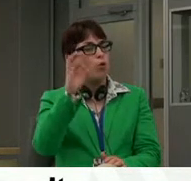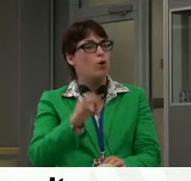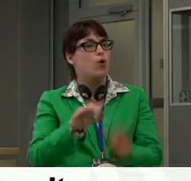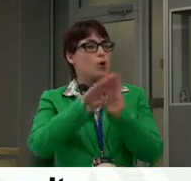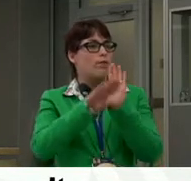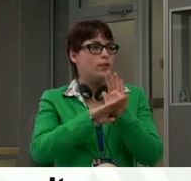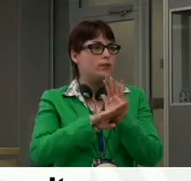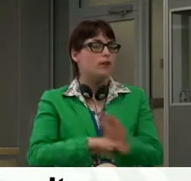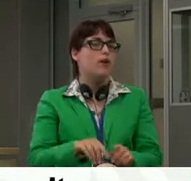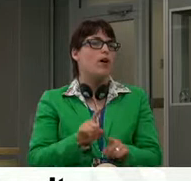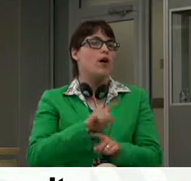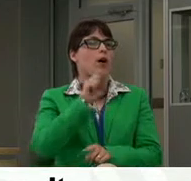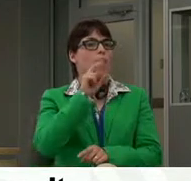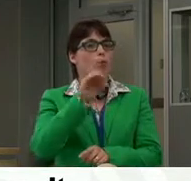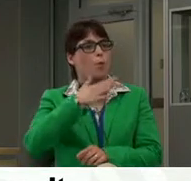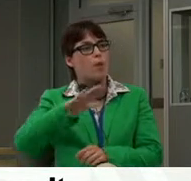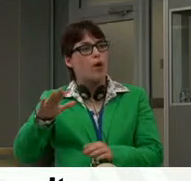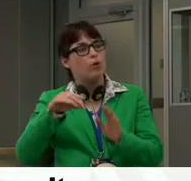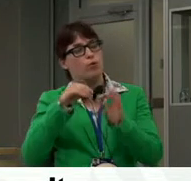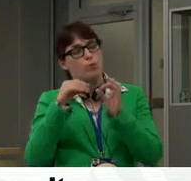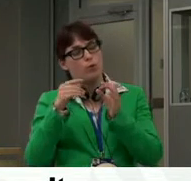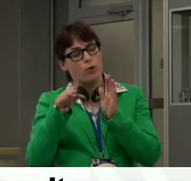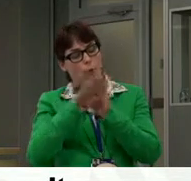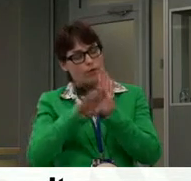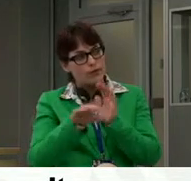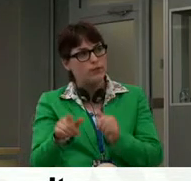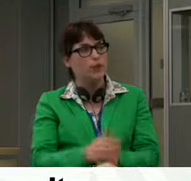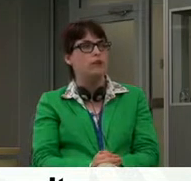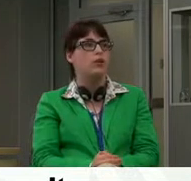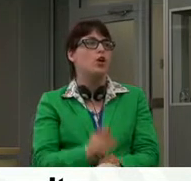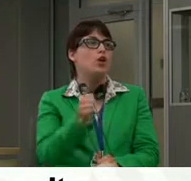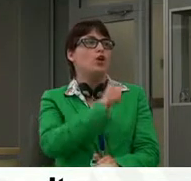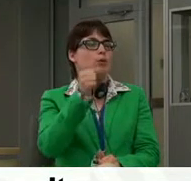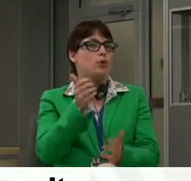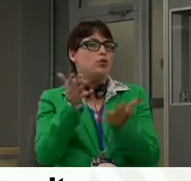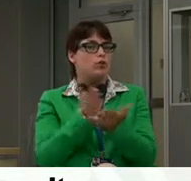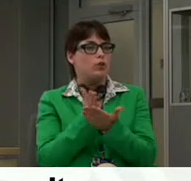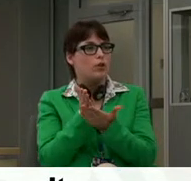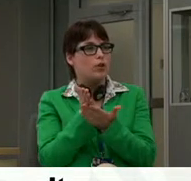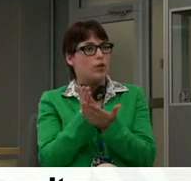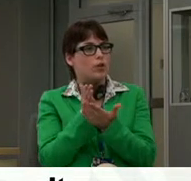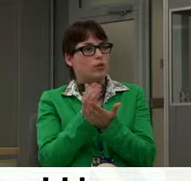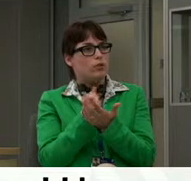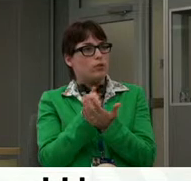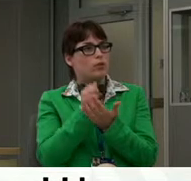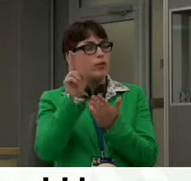independence. The same could be said in UN Children's Rights Convention